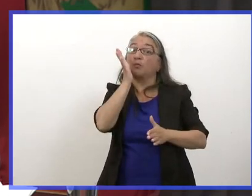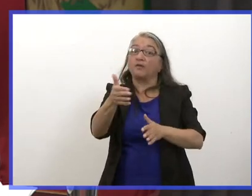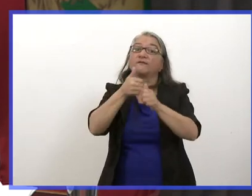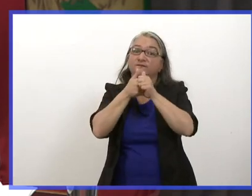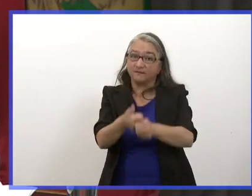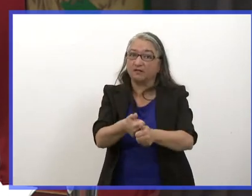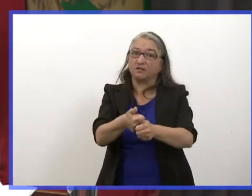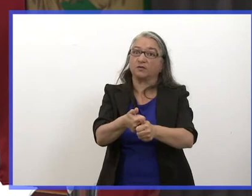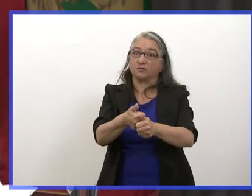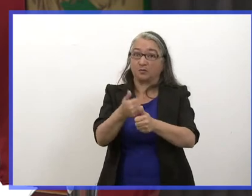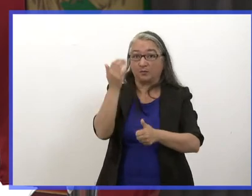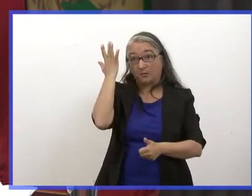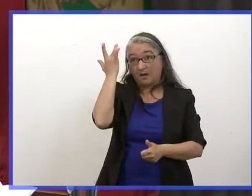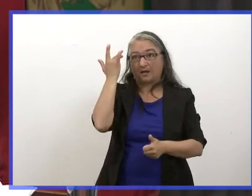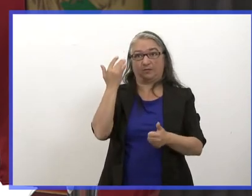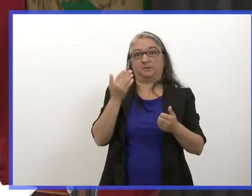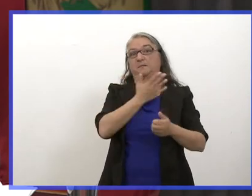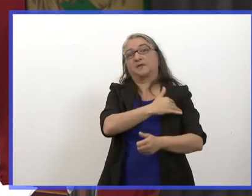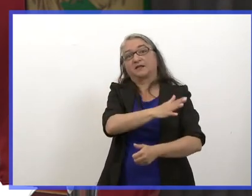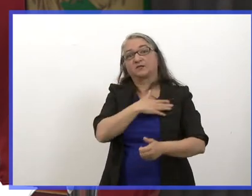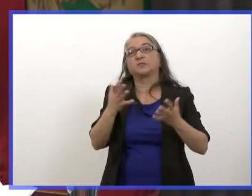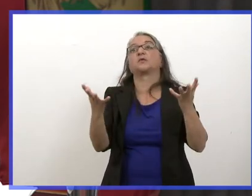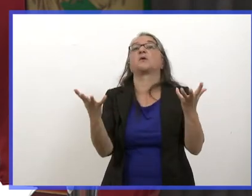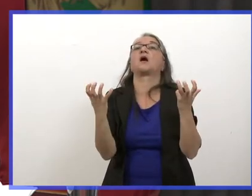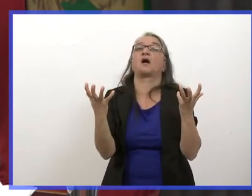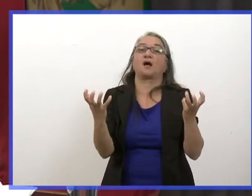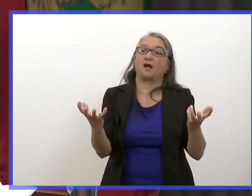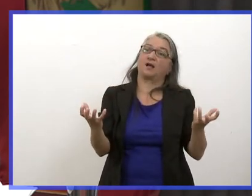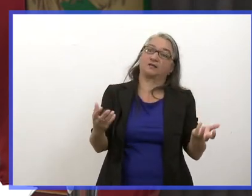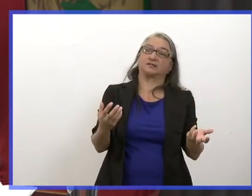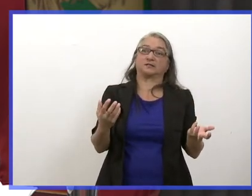mess. Most are. I hope all will.